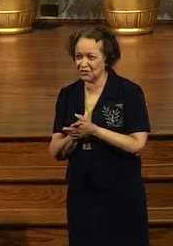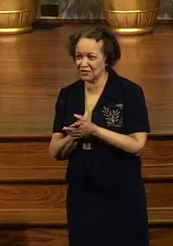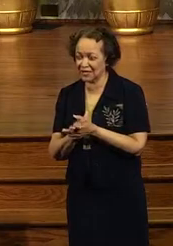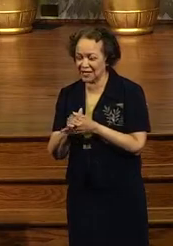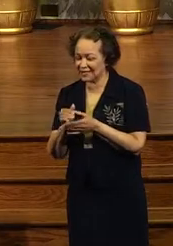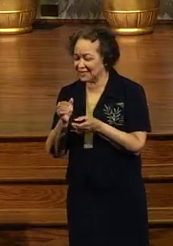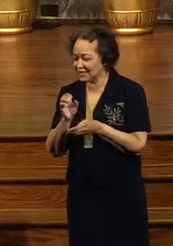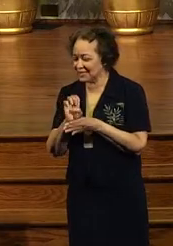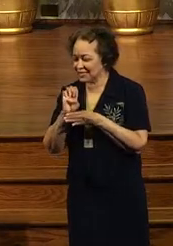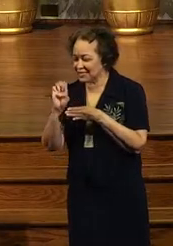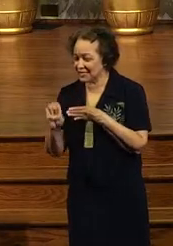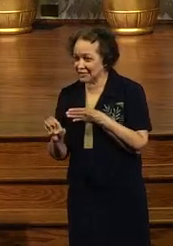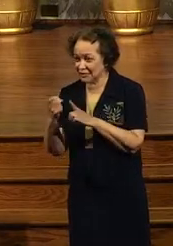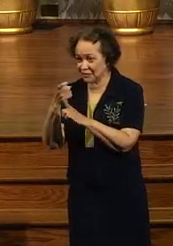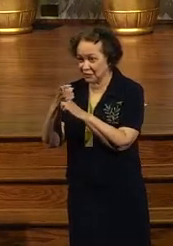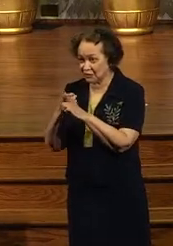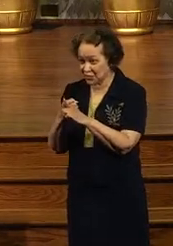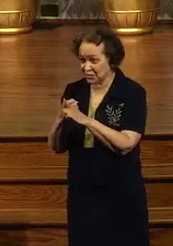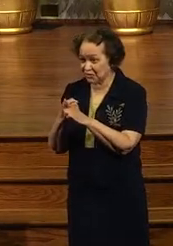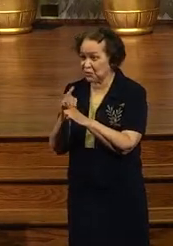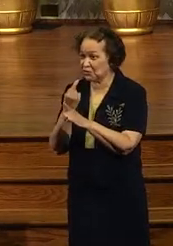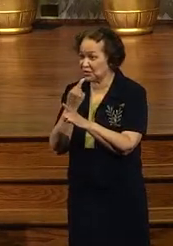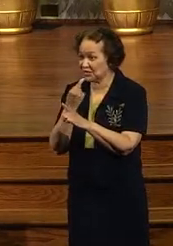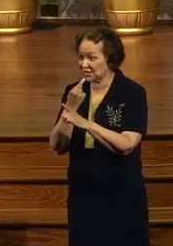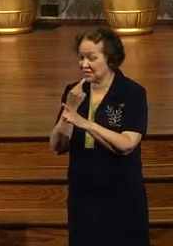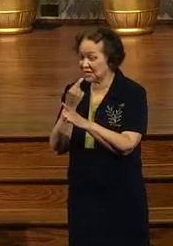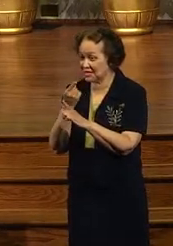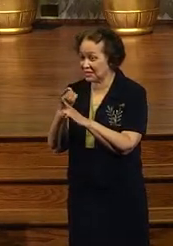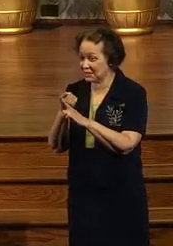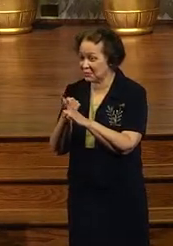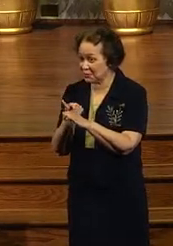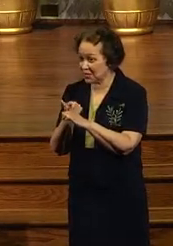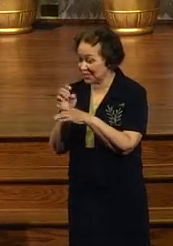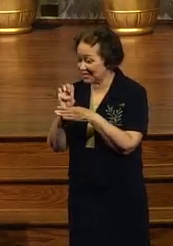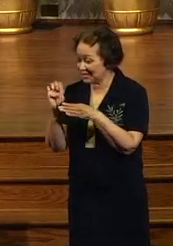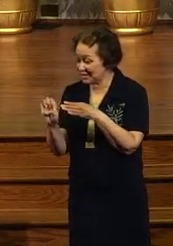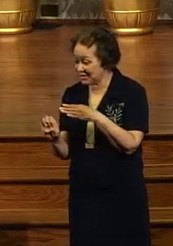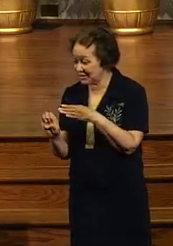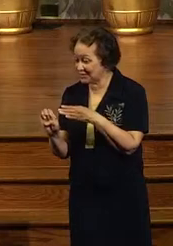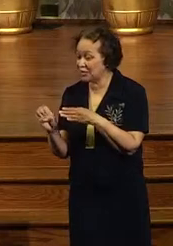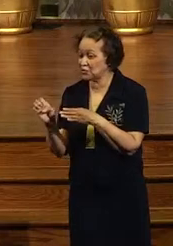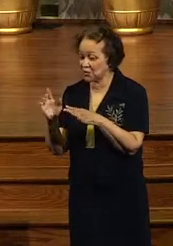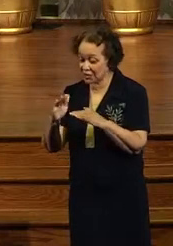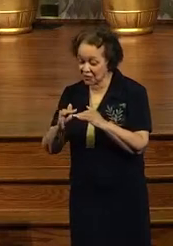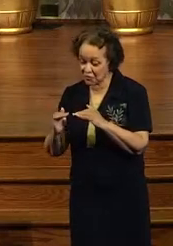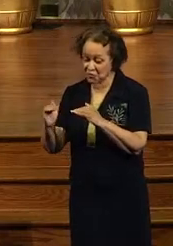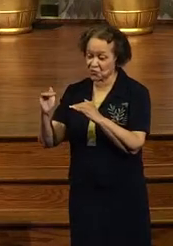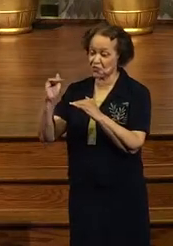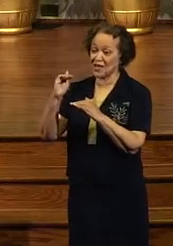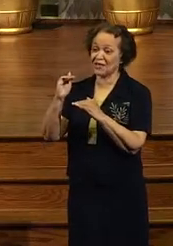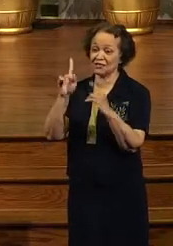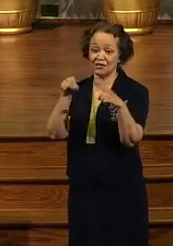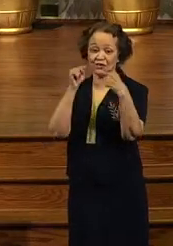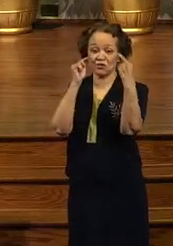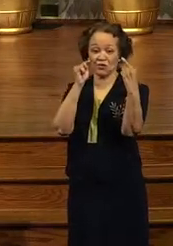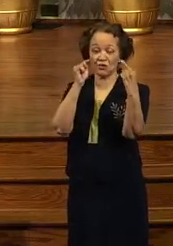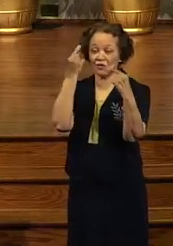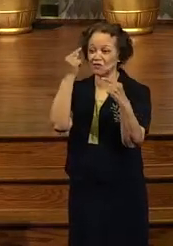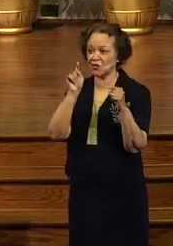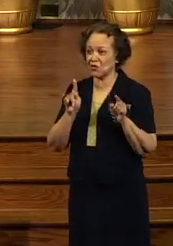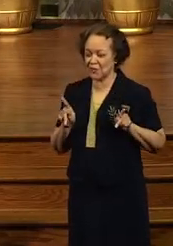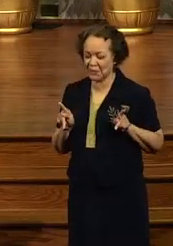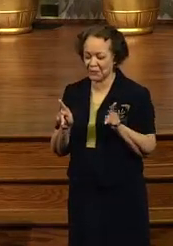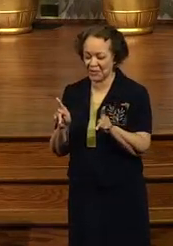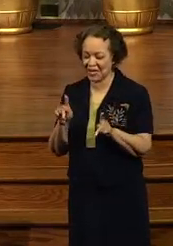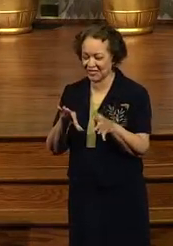month, we can report back to the church family that we have raised that goal for our pathfinders. Amen. Some of you sitting